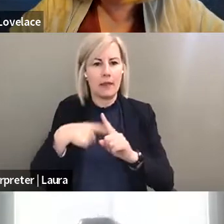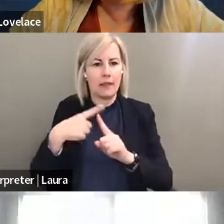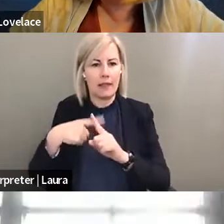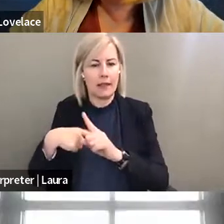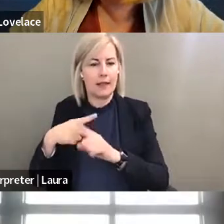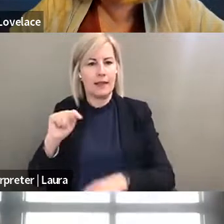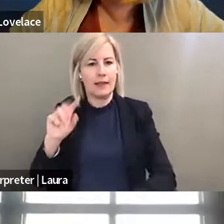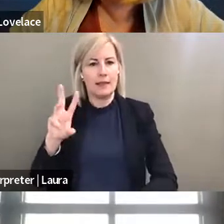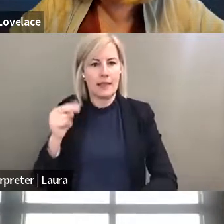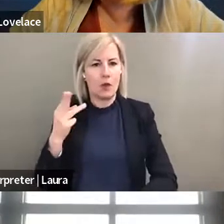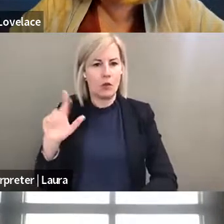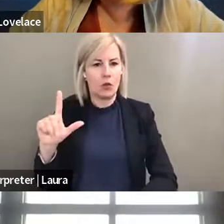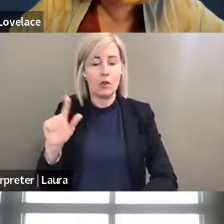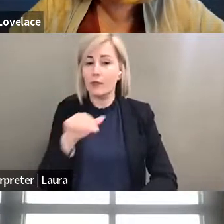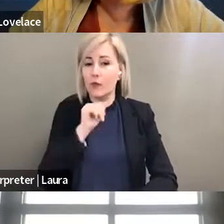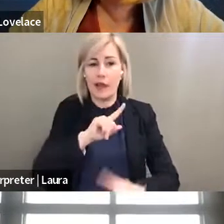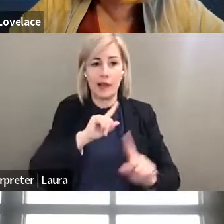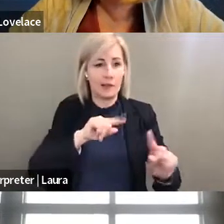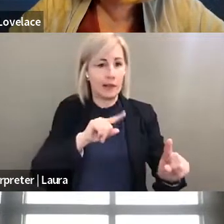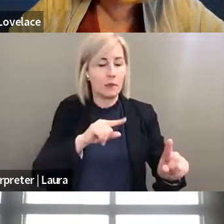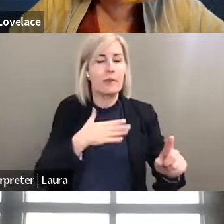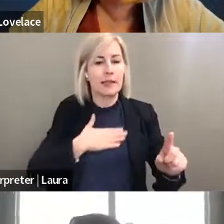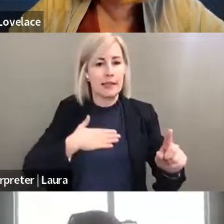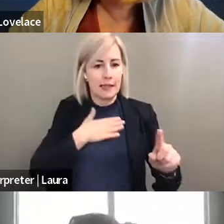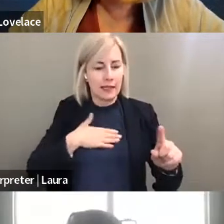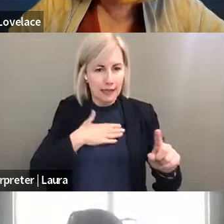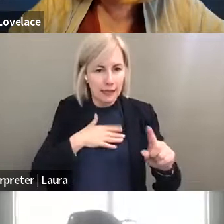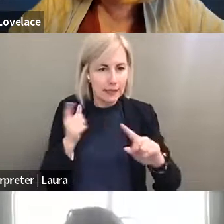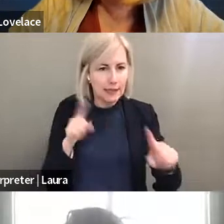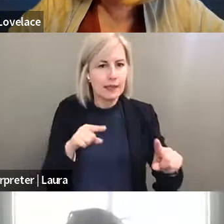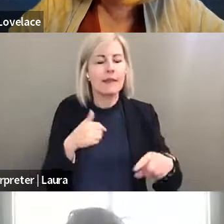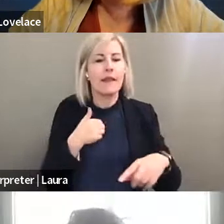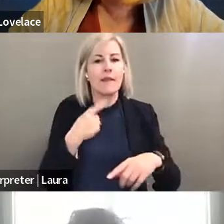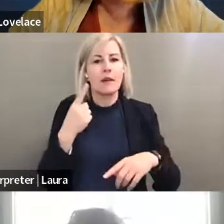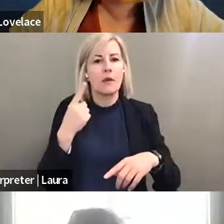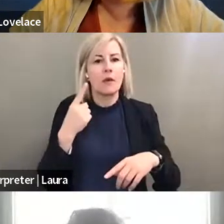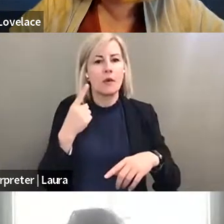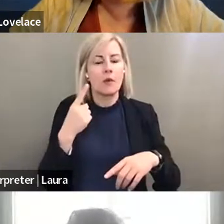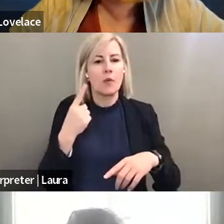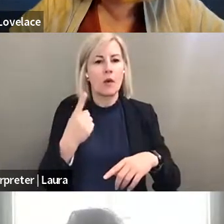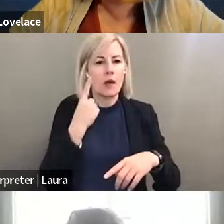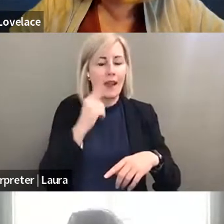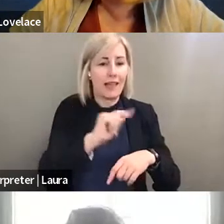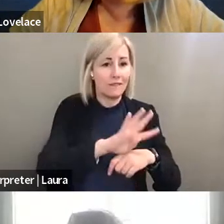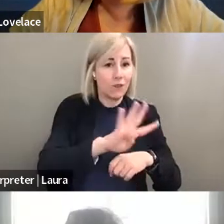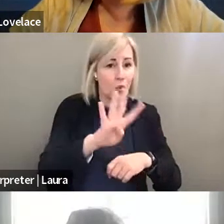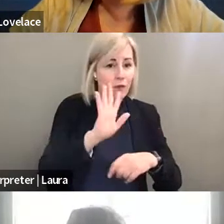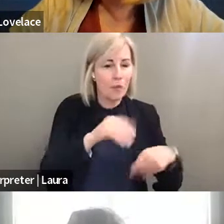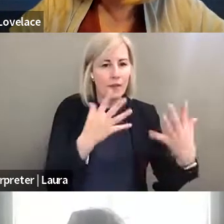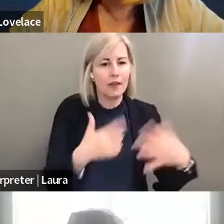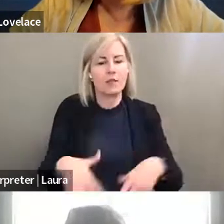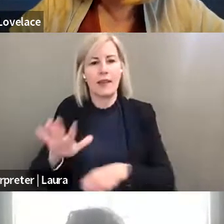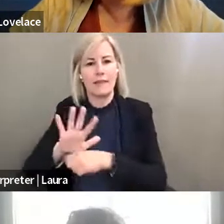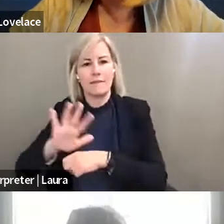hall meetings. If you're not attending those, please do. They have one at 4 for providers and one at 5 for